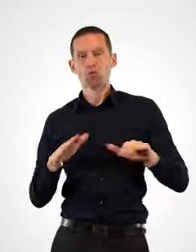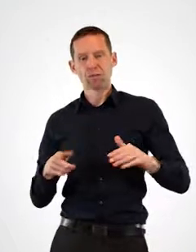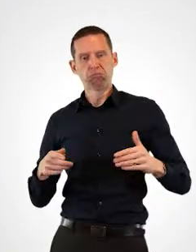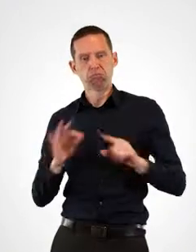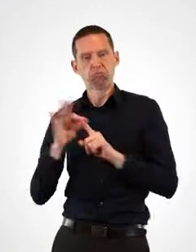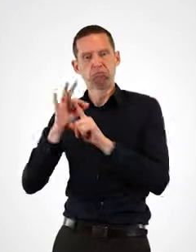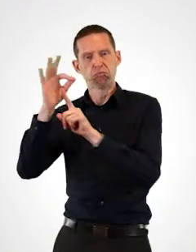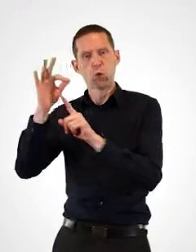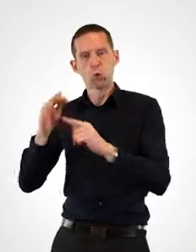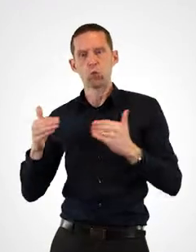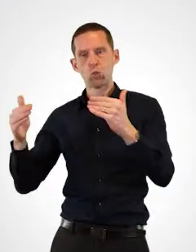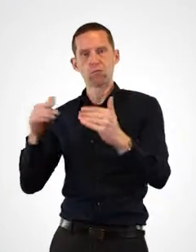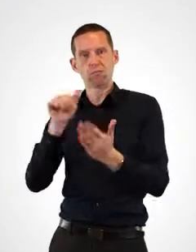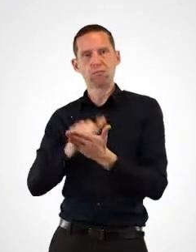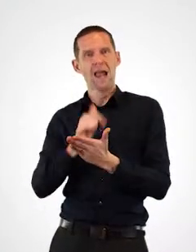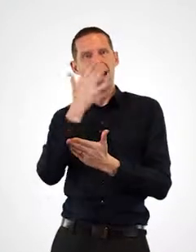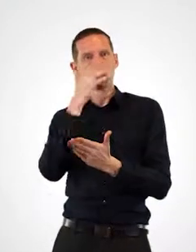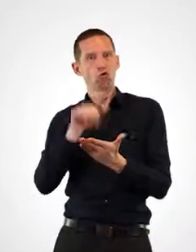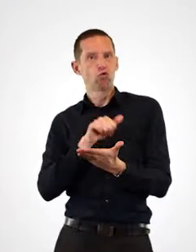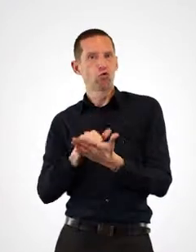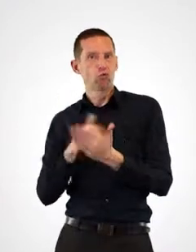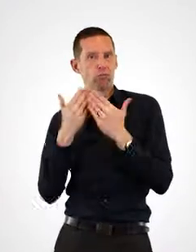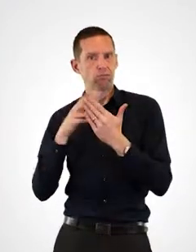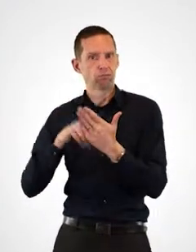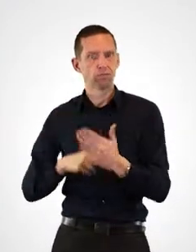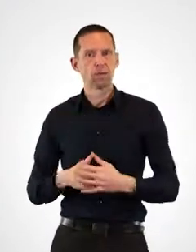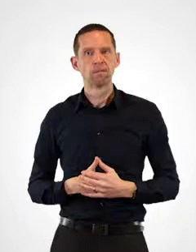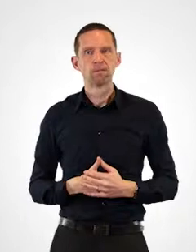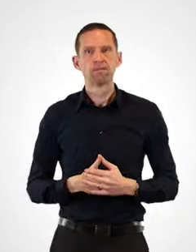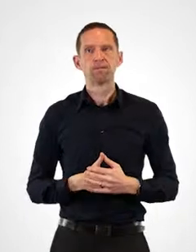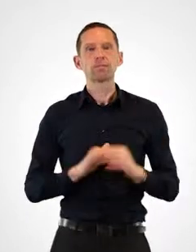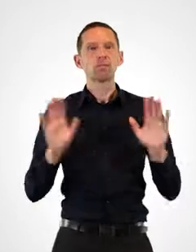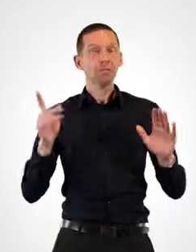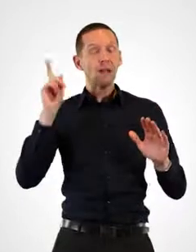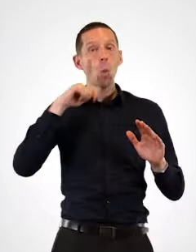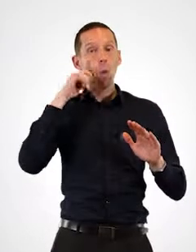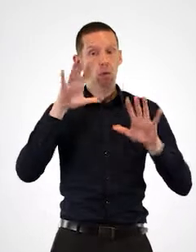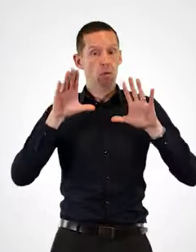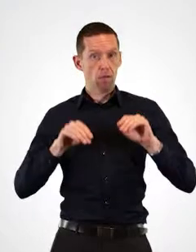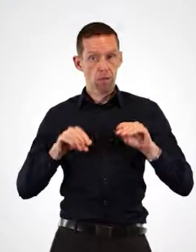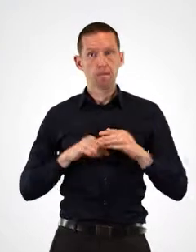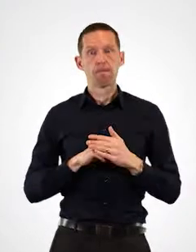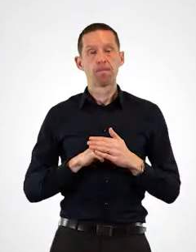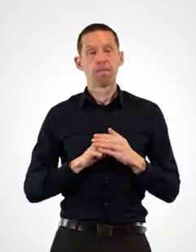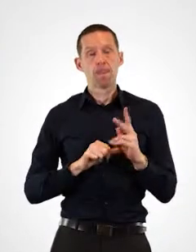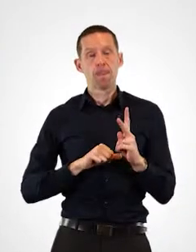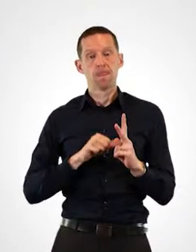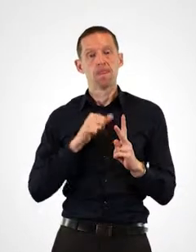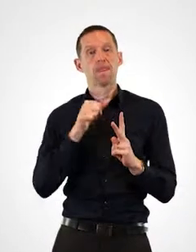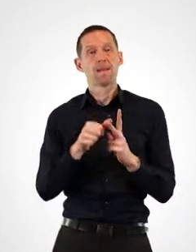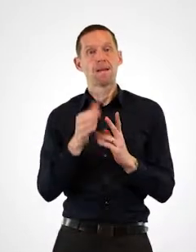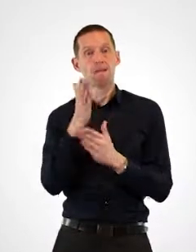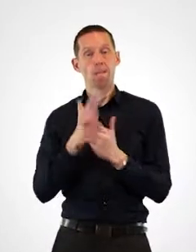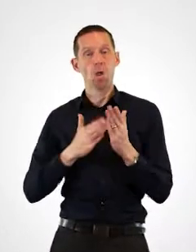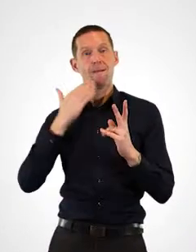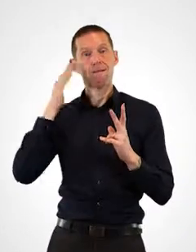to those age-appropriate outcomes? And this is where we're going to pause. And in the next portion of the lecture